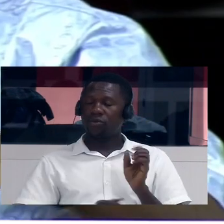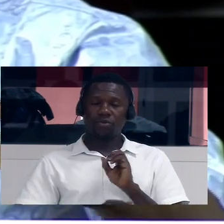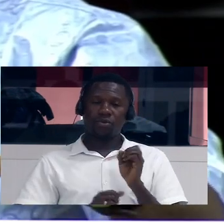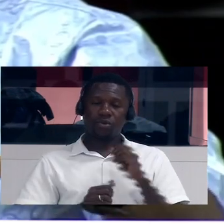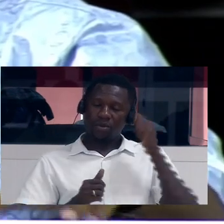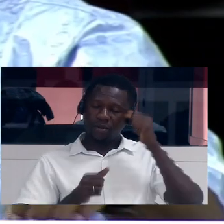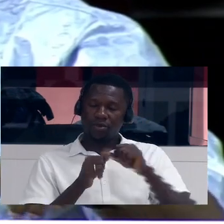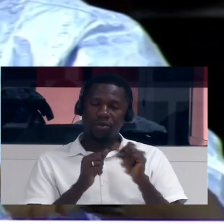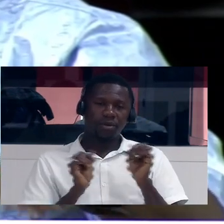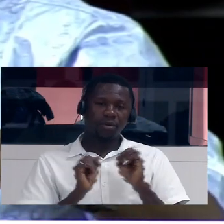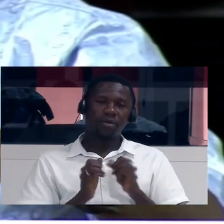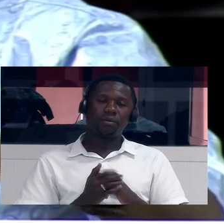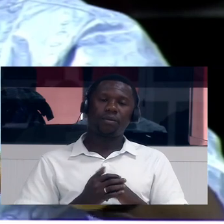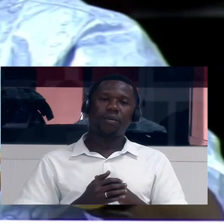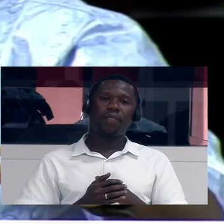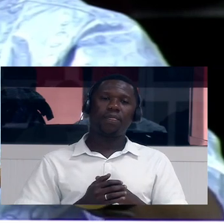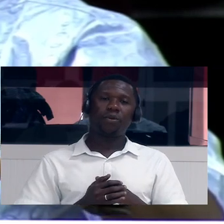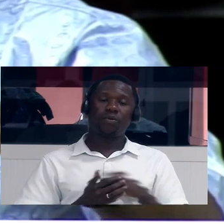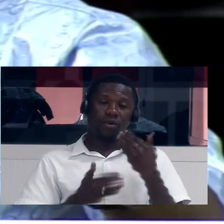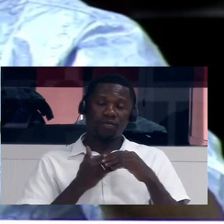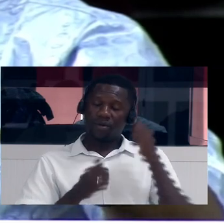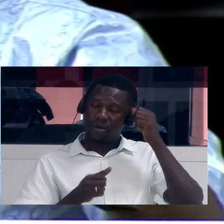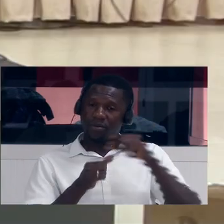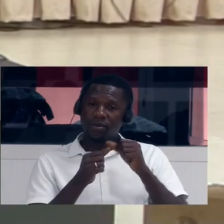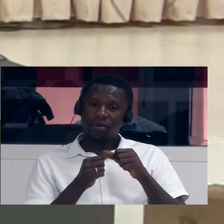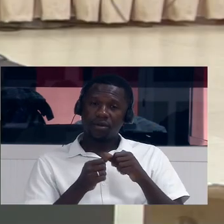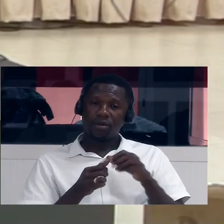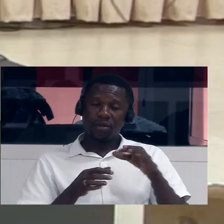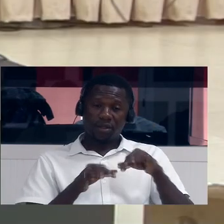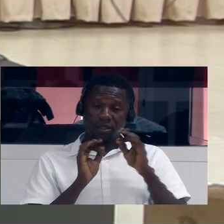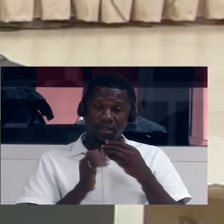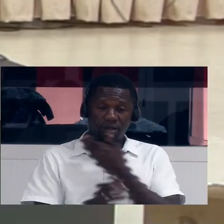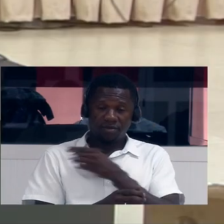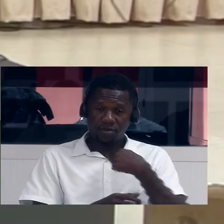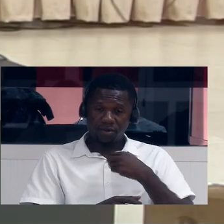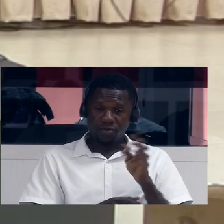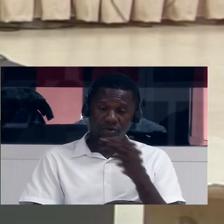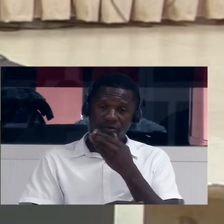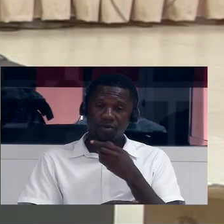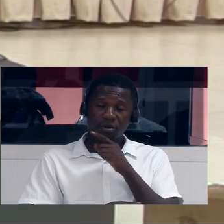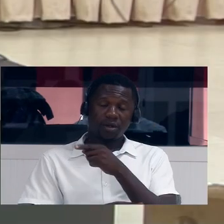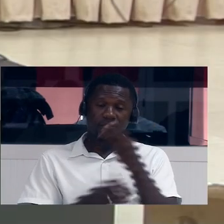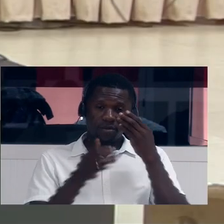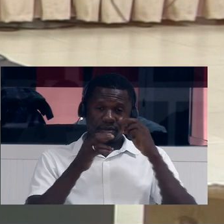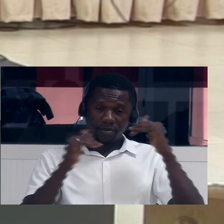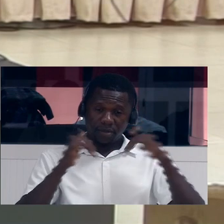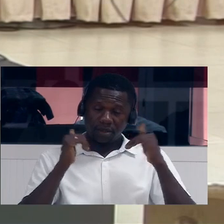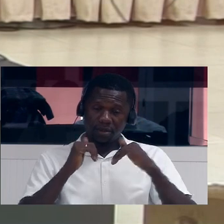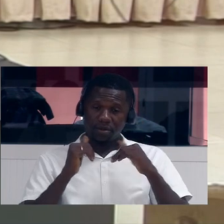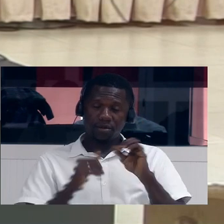So you can't recall the deputy IGP going to taking leave of me to go for that meeting? Yes. No.